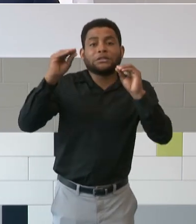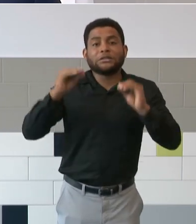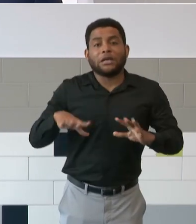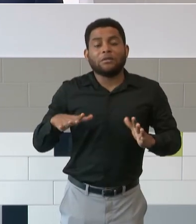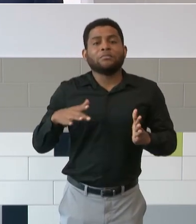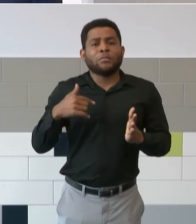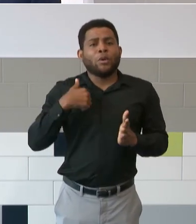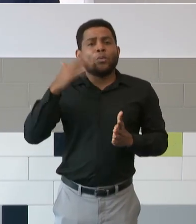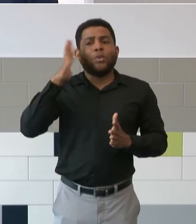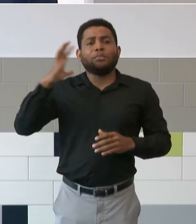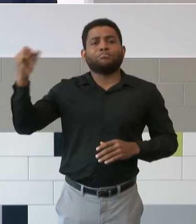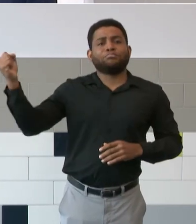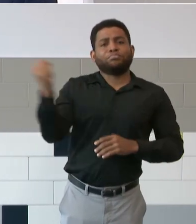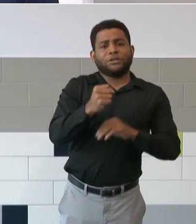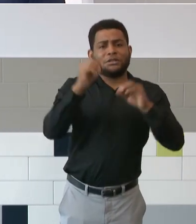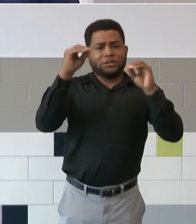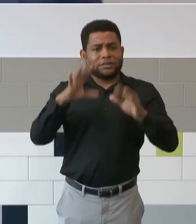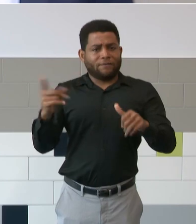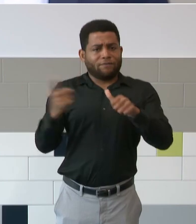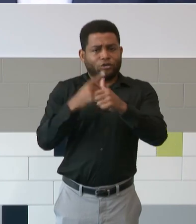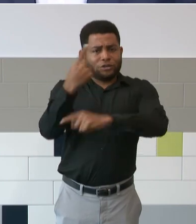Monday.